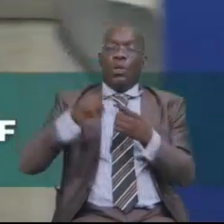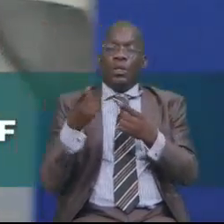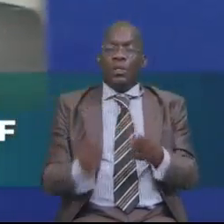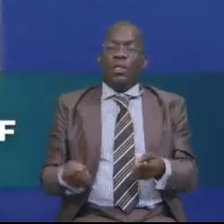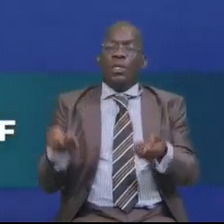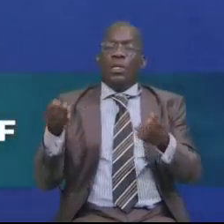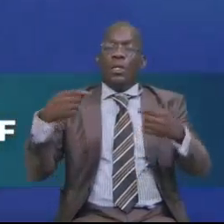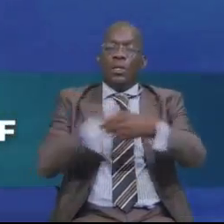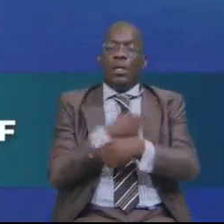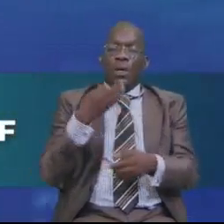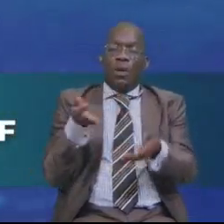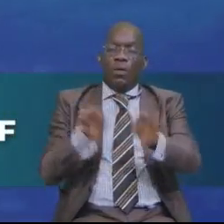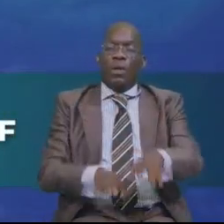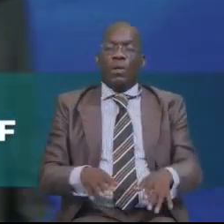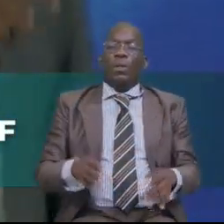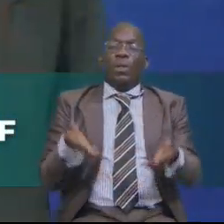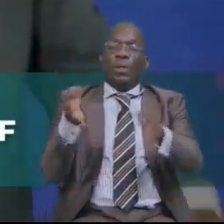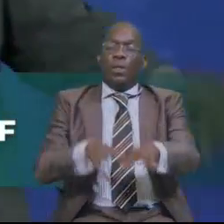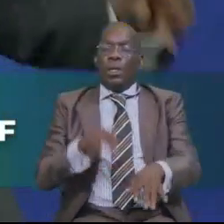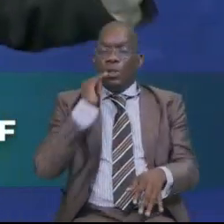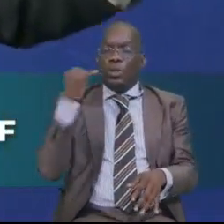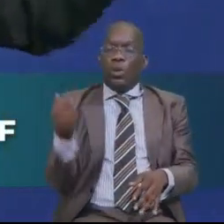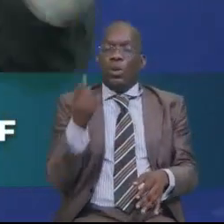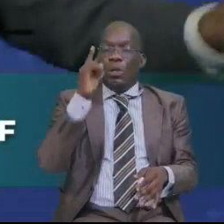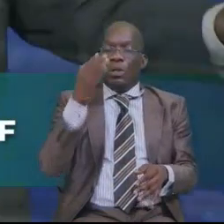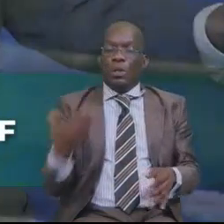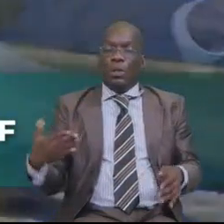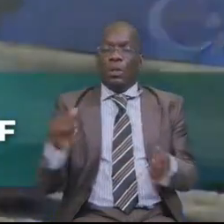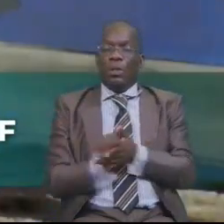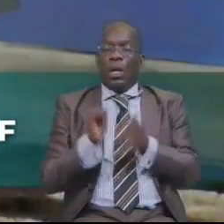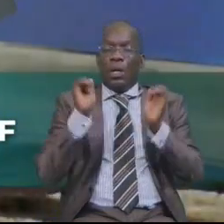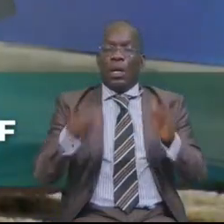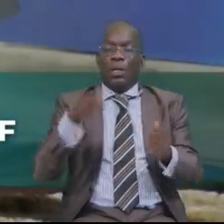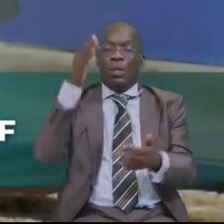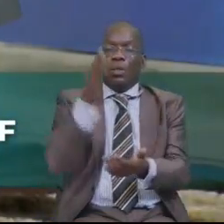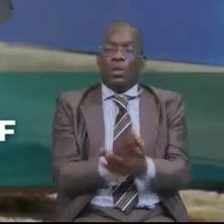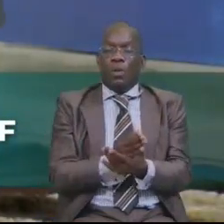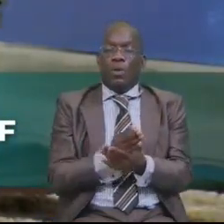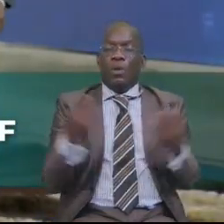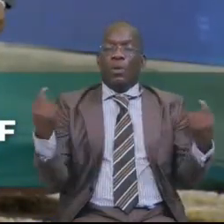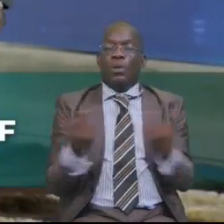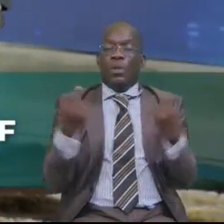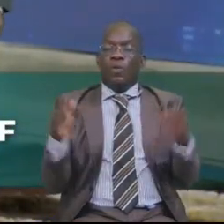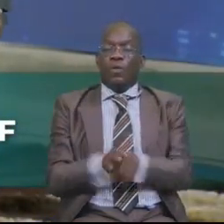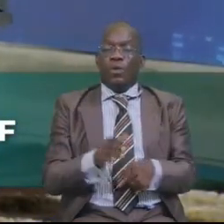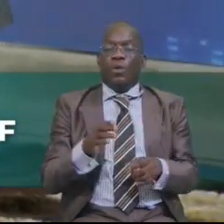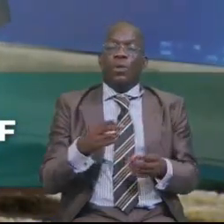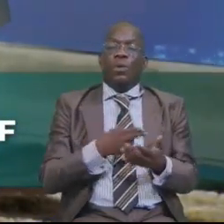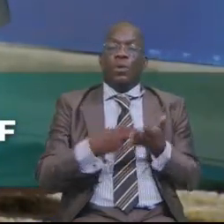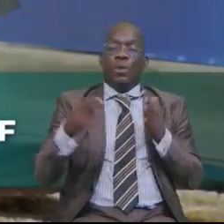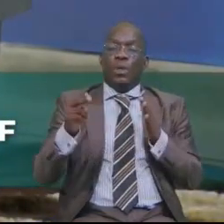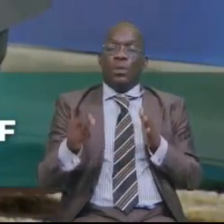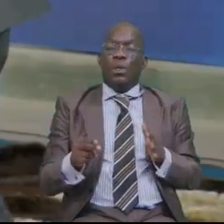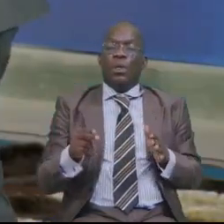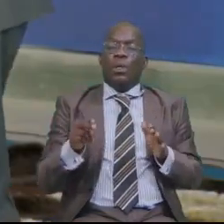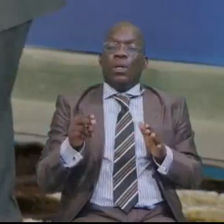death is the only thing that can stop sinfulness, then death will not be an